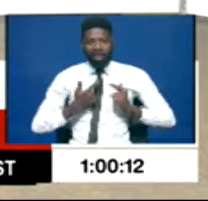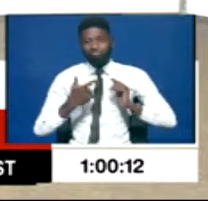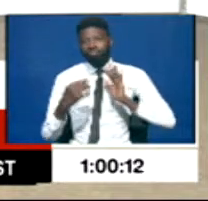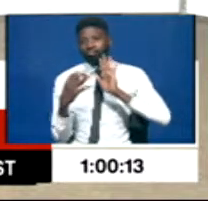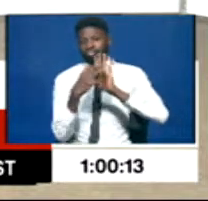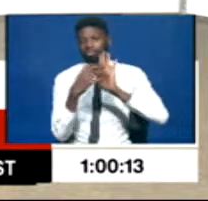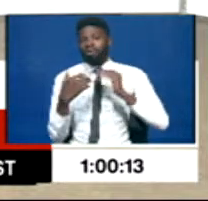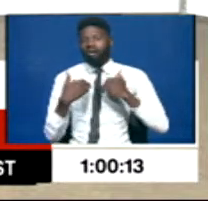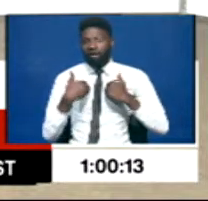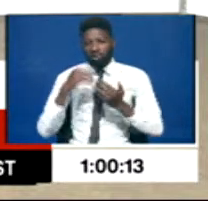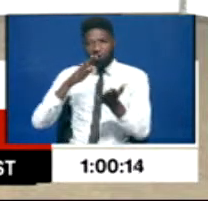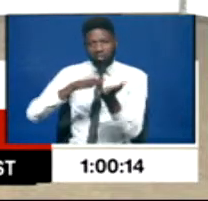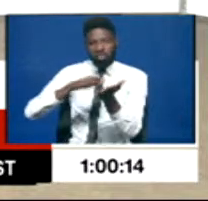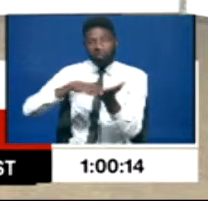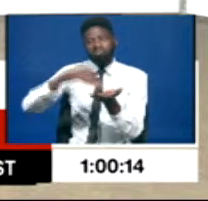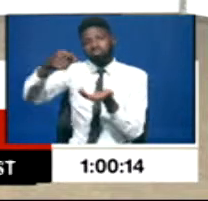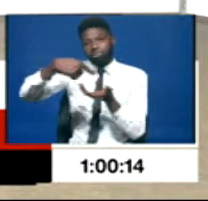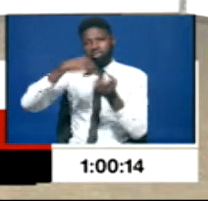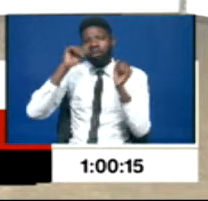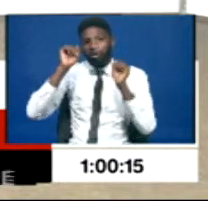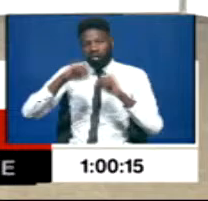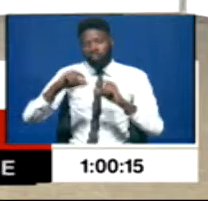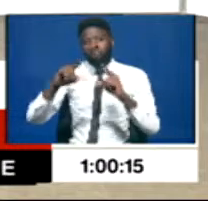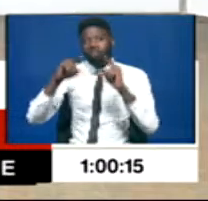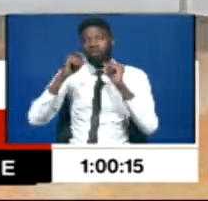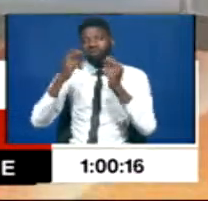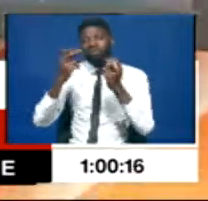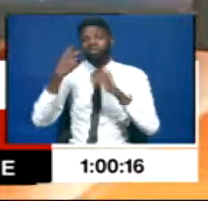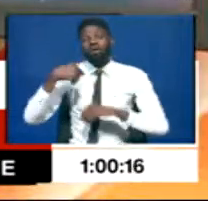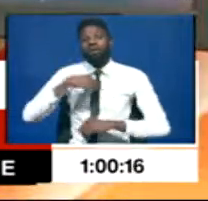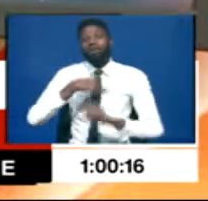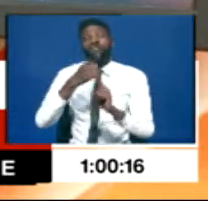even where you are watching us from. Now, straight to the news.